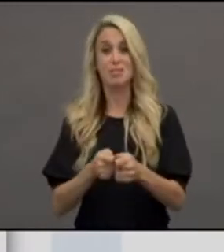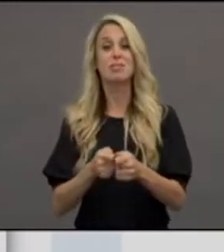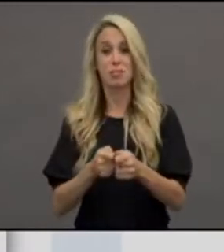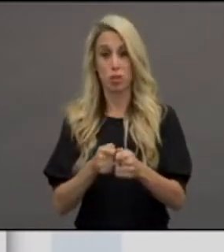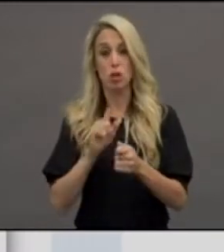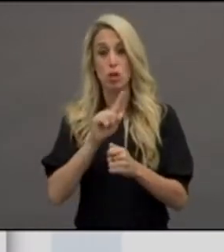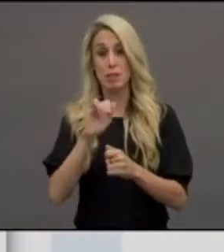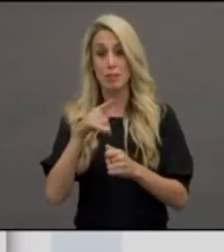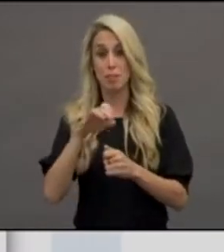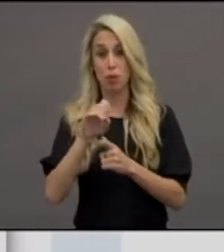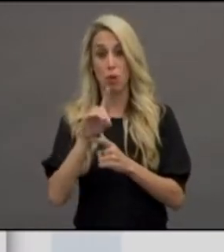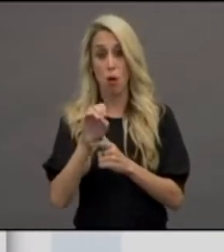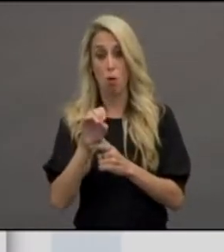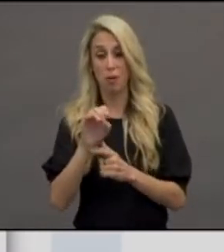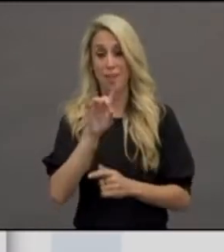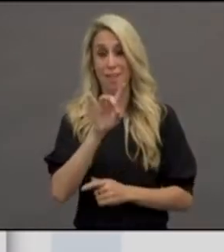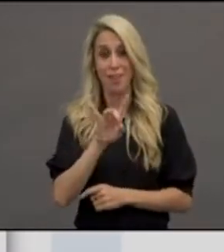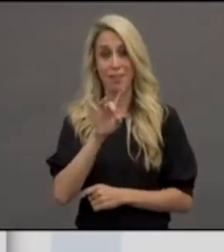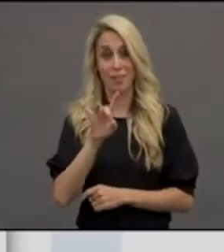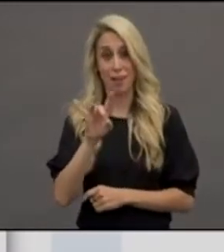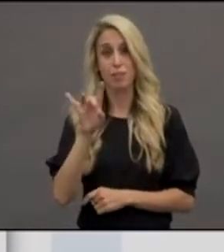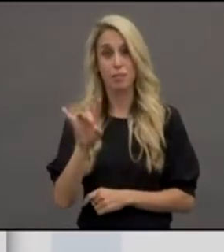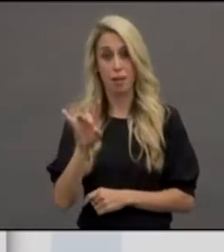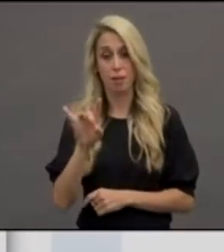your zip code to